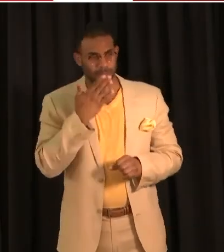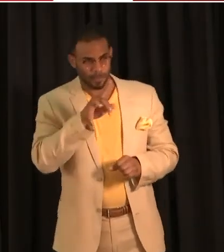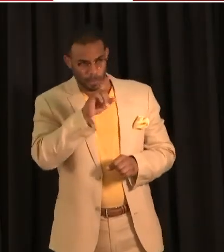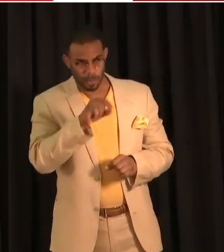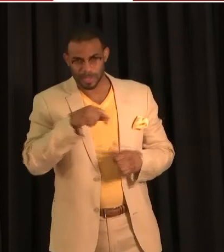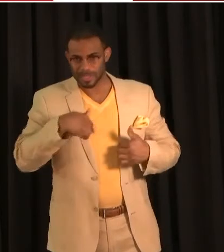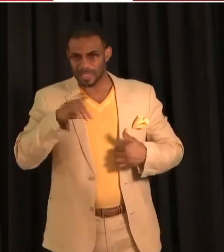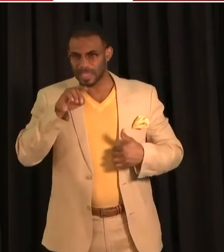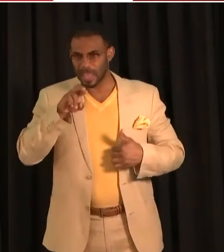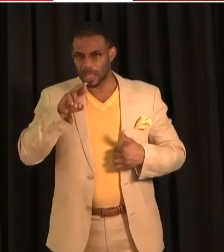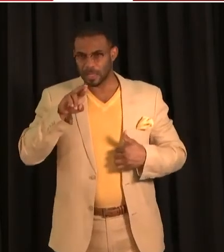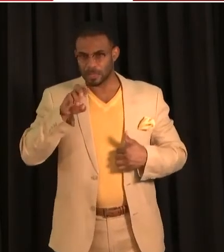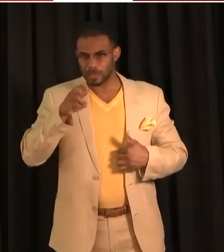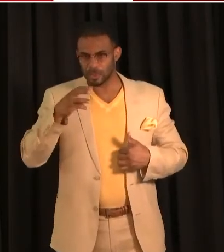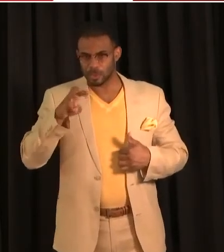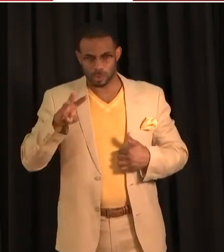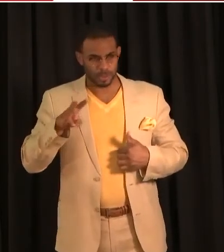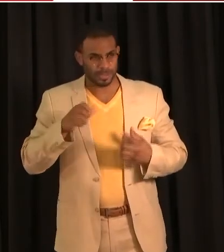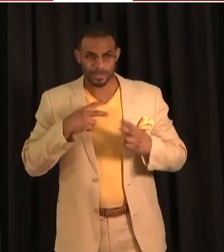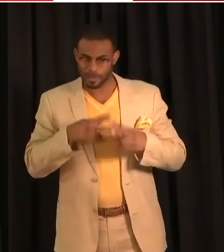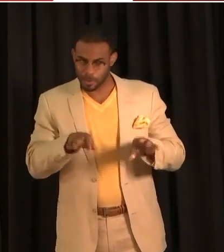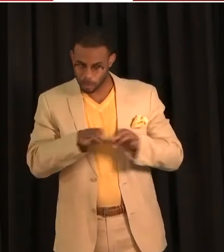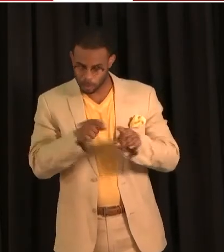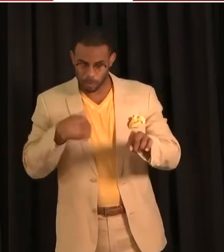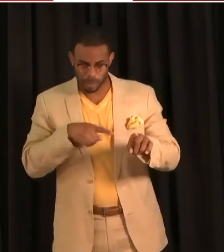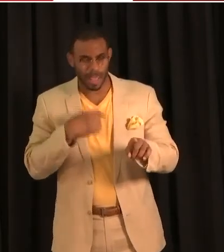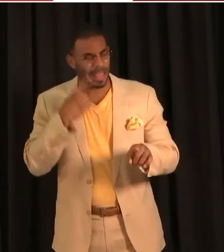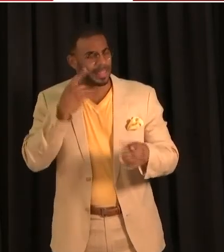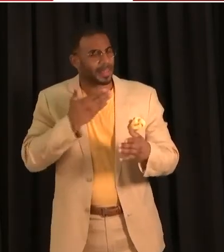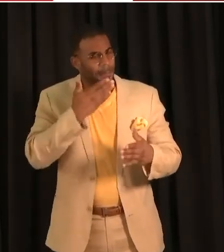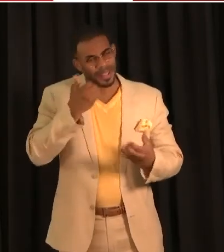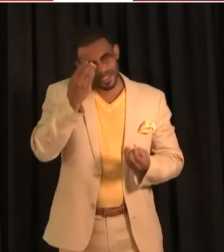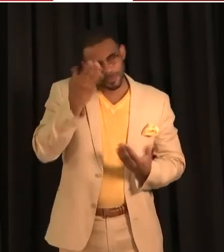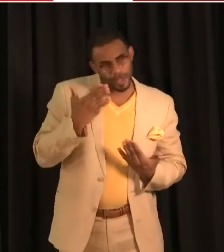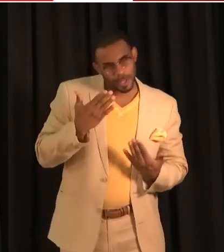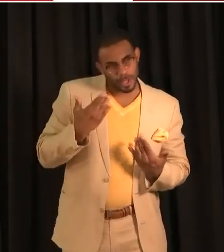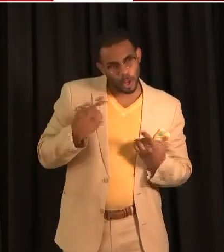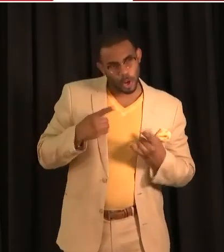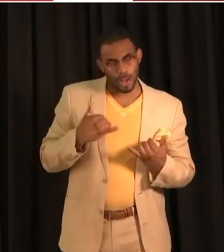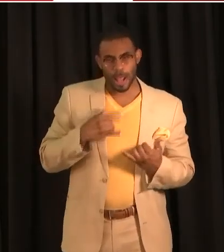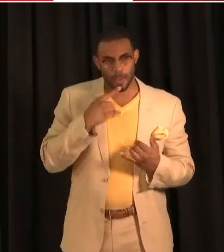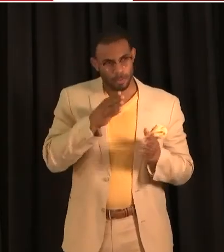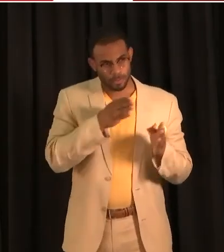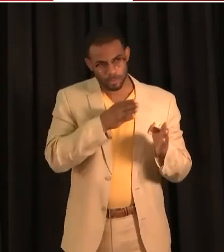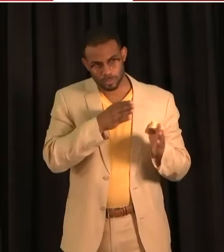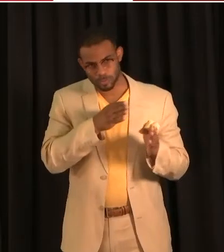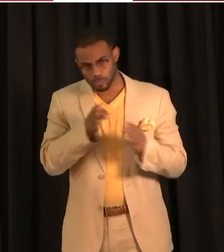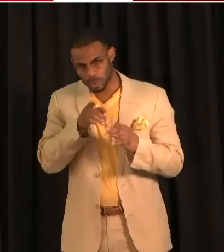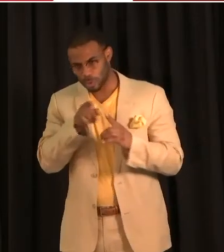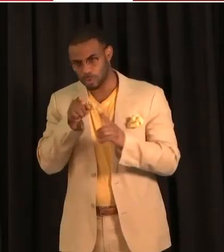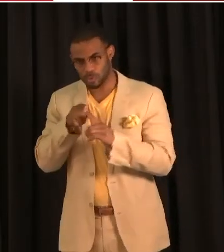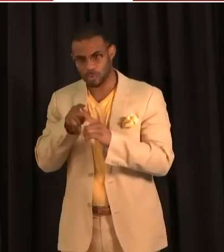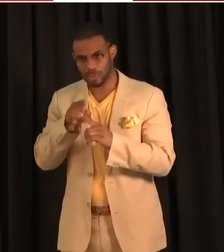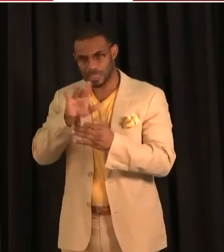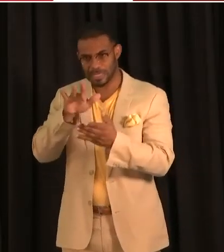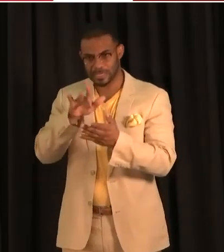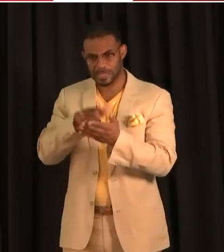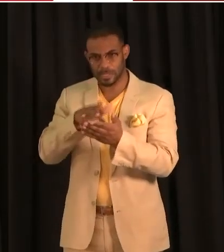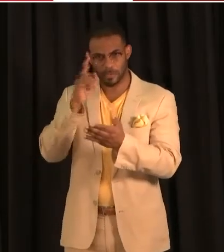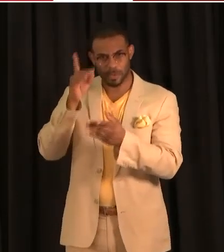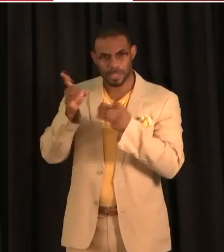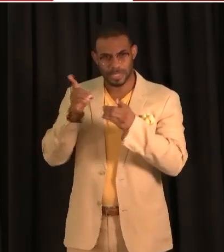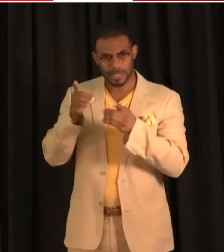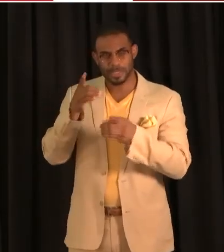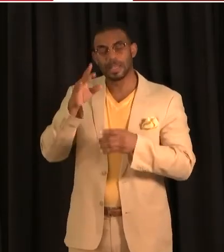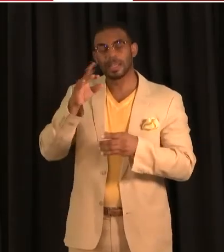Thank you for your question, because that is something that is very important. I think the best information currently I would direct to the Centers for